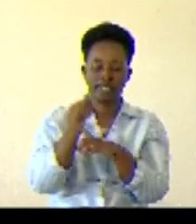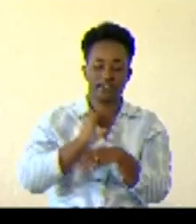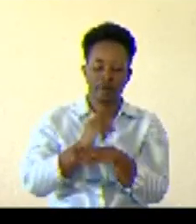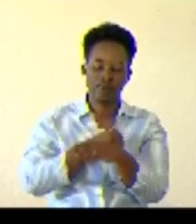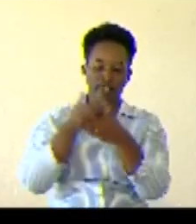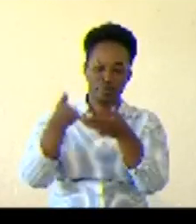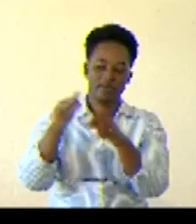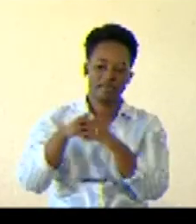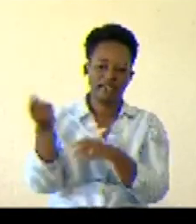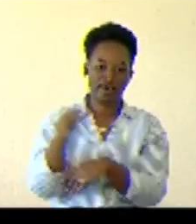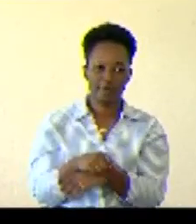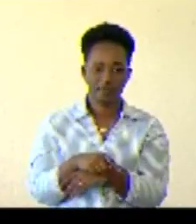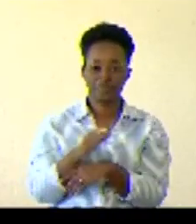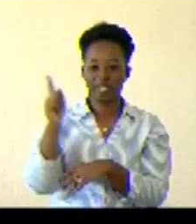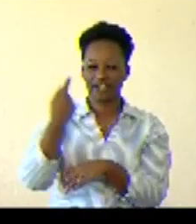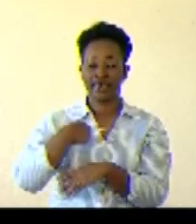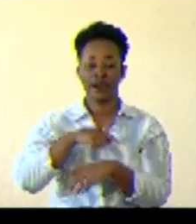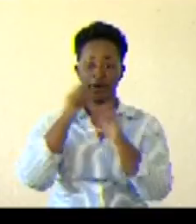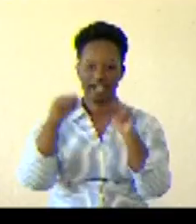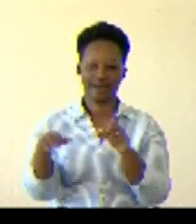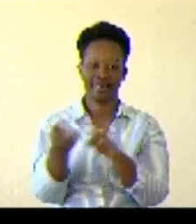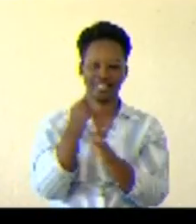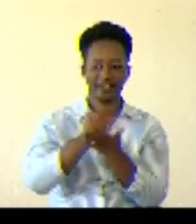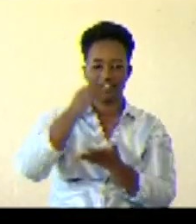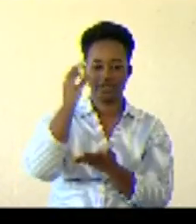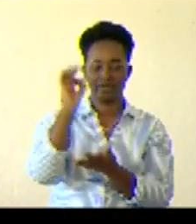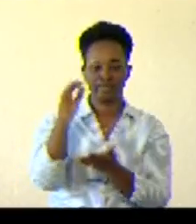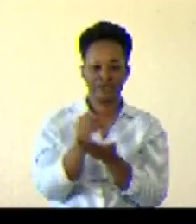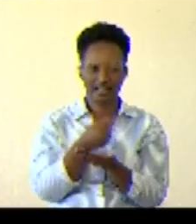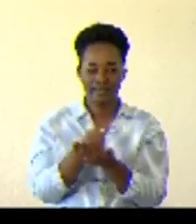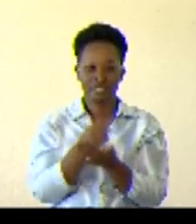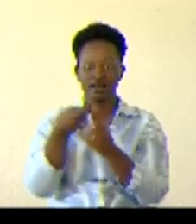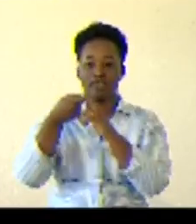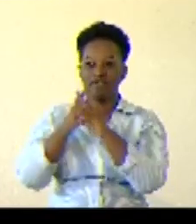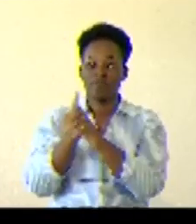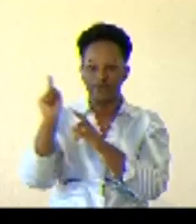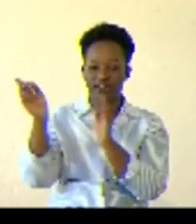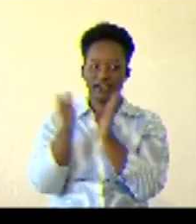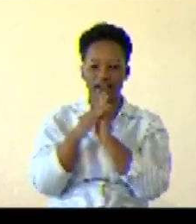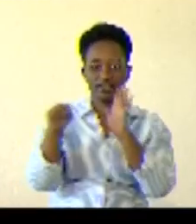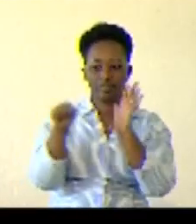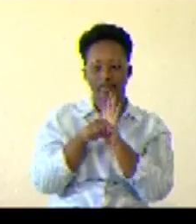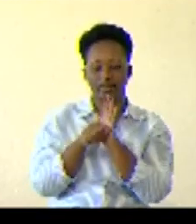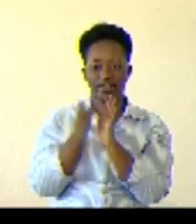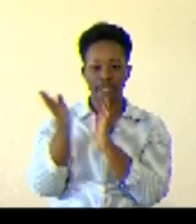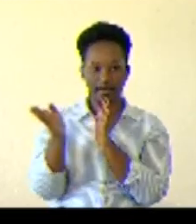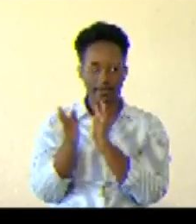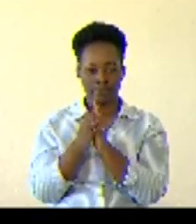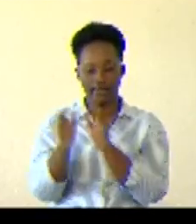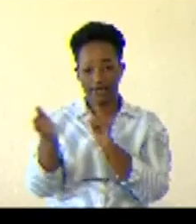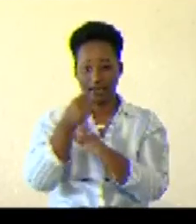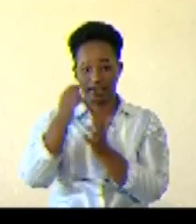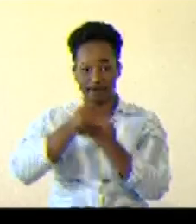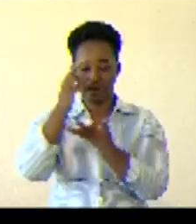income. So here, we can get the value of savings from this, then we substitute it here. We can get the value of savings